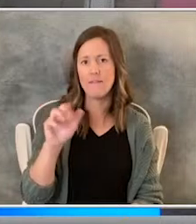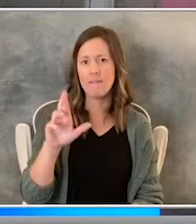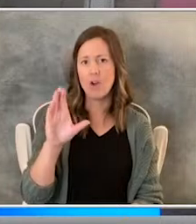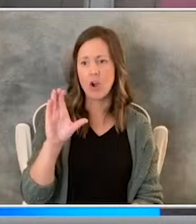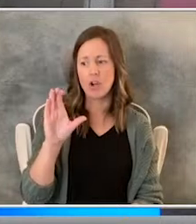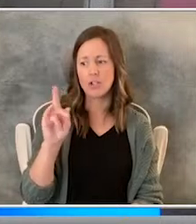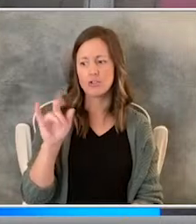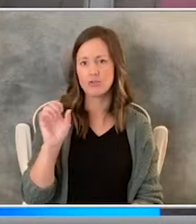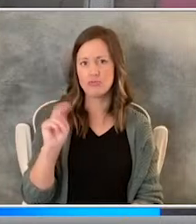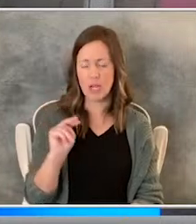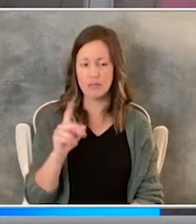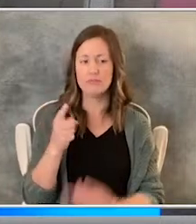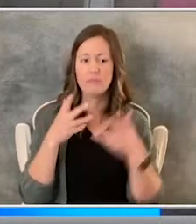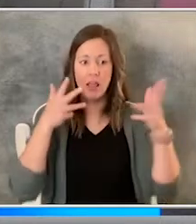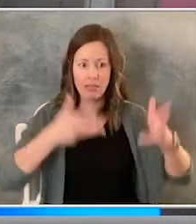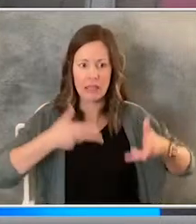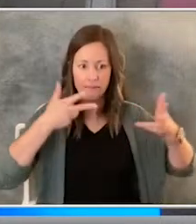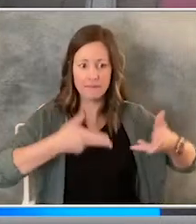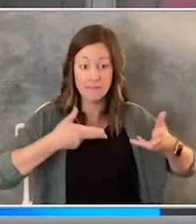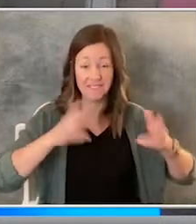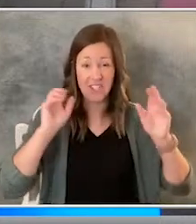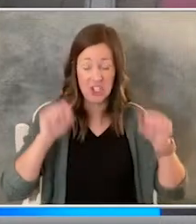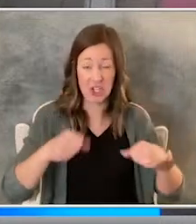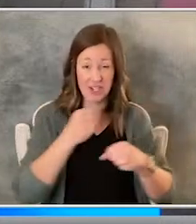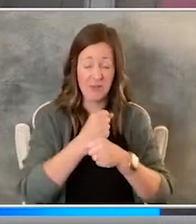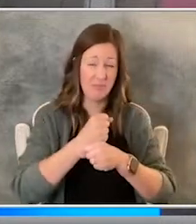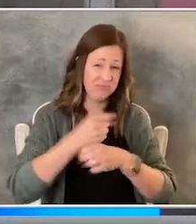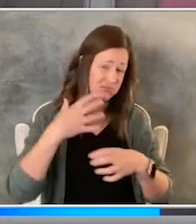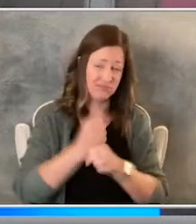it's a high pressure structure. There's a lot of pressure. Okay. So it